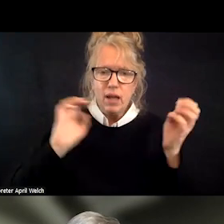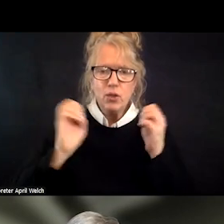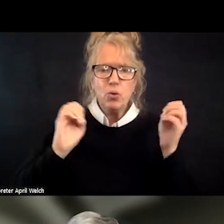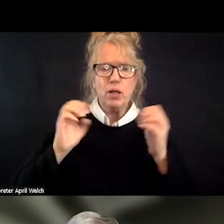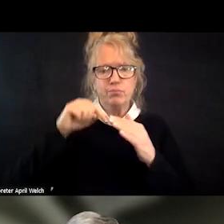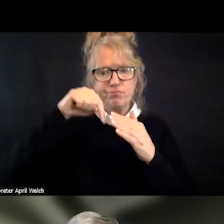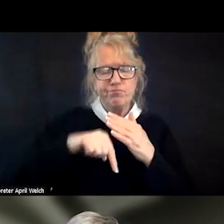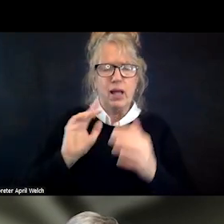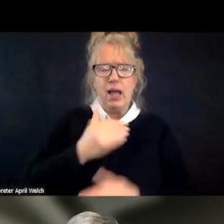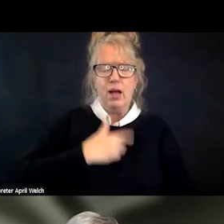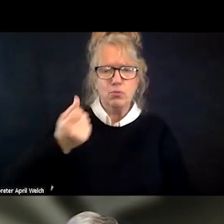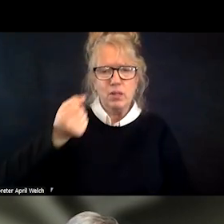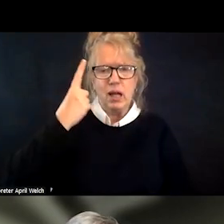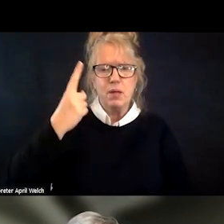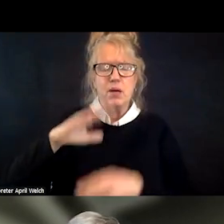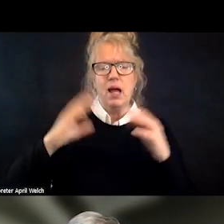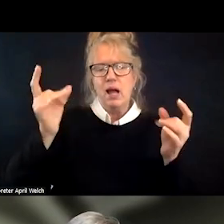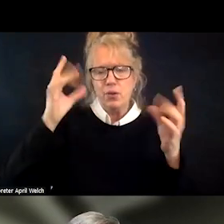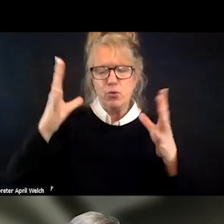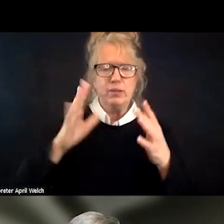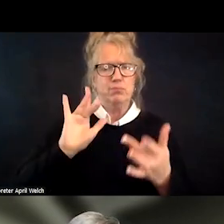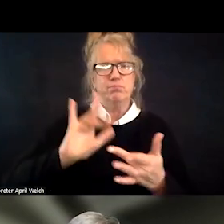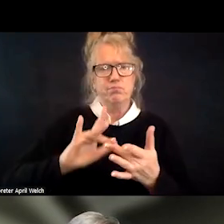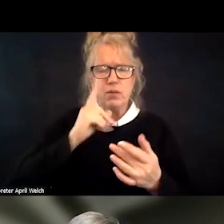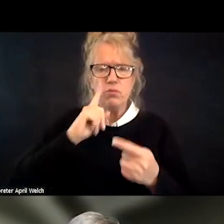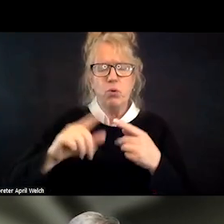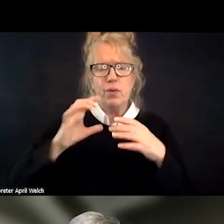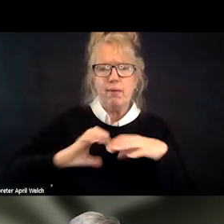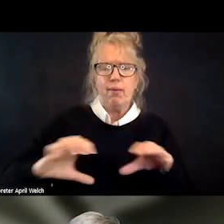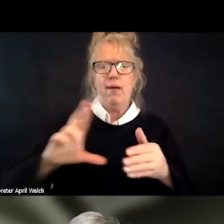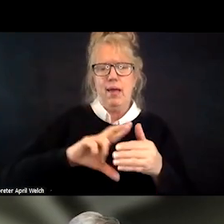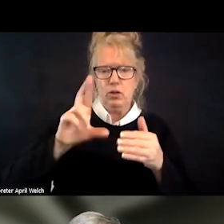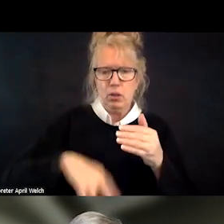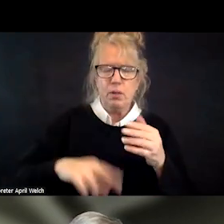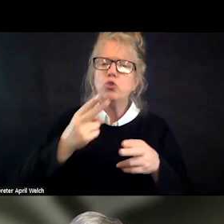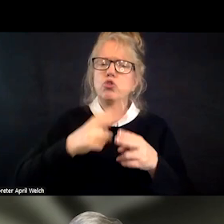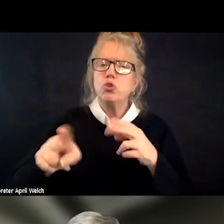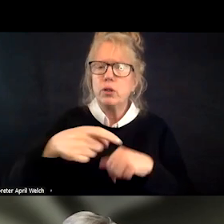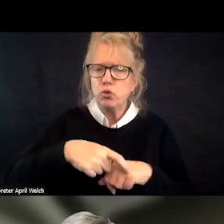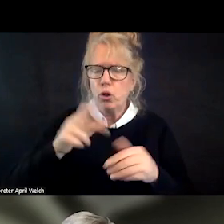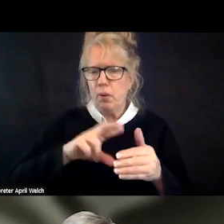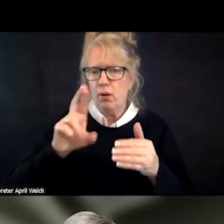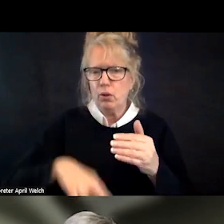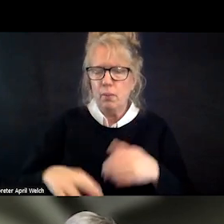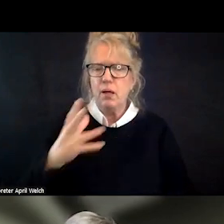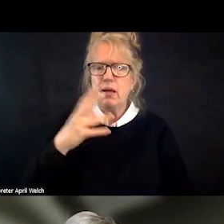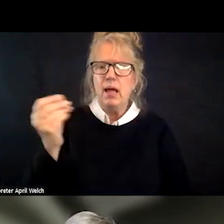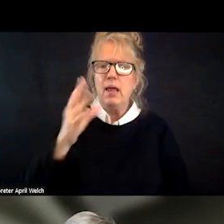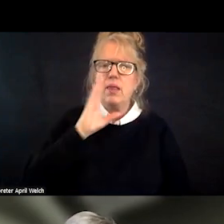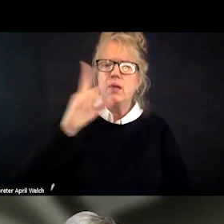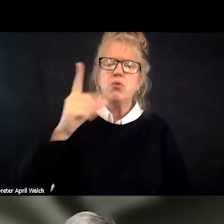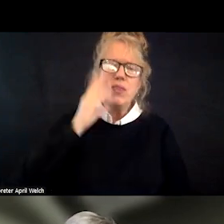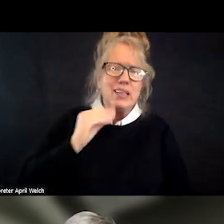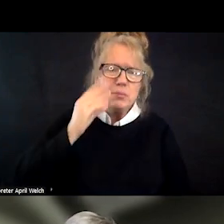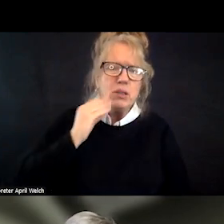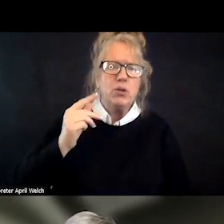our understanding of how crisis contacts contribute to client outcomes, short-term outcomes, and also insight into client